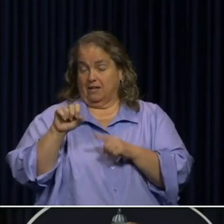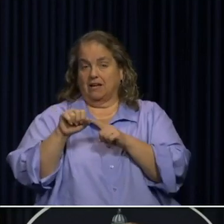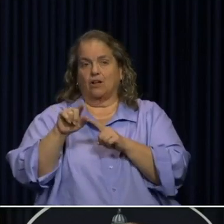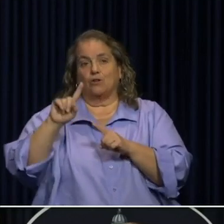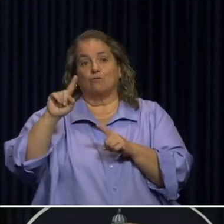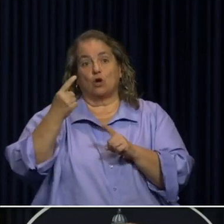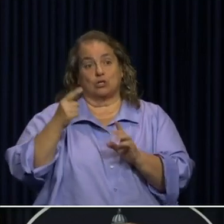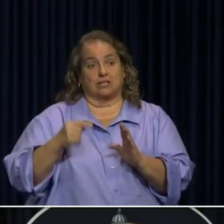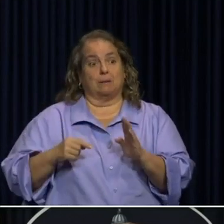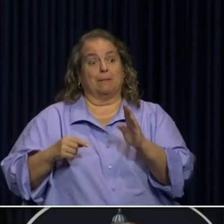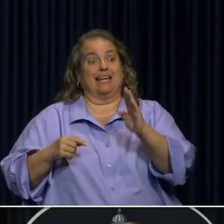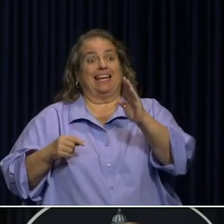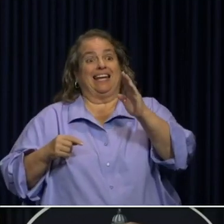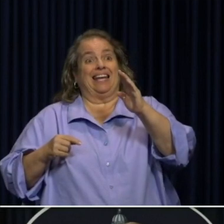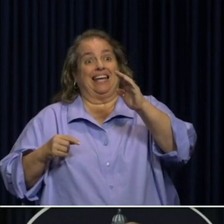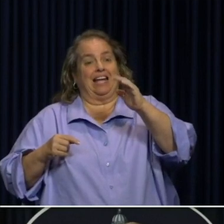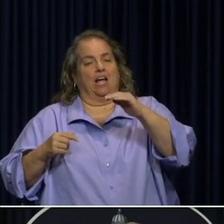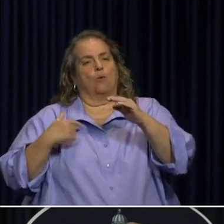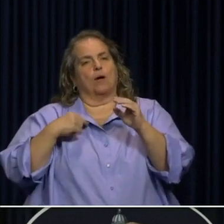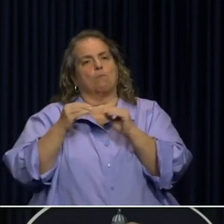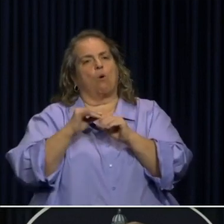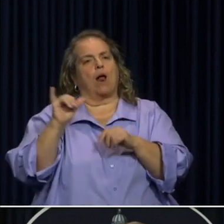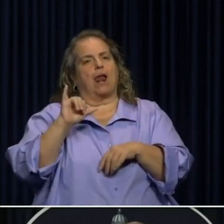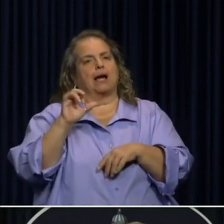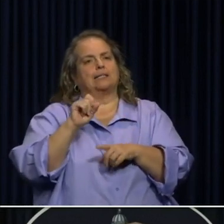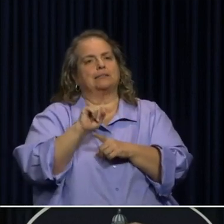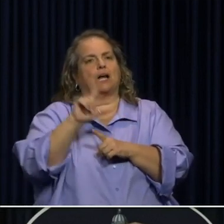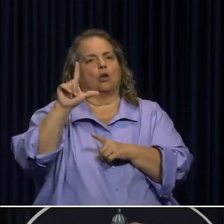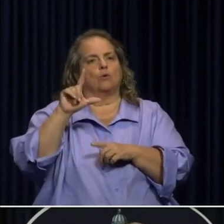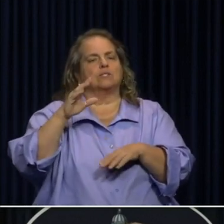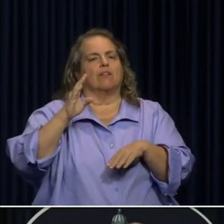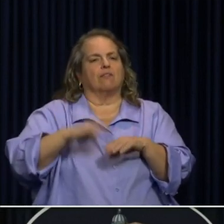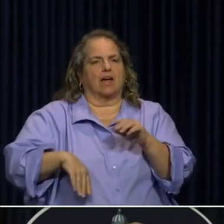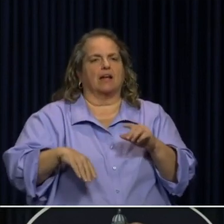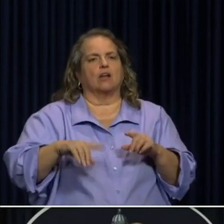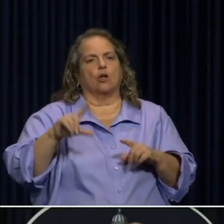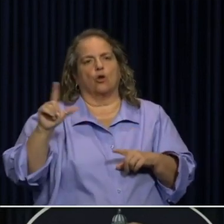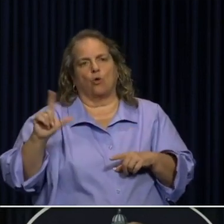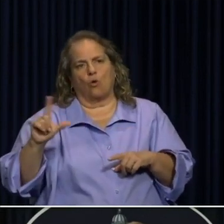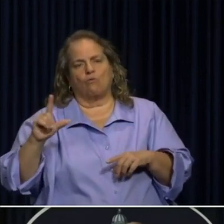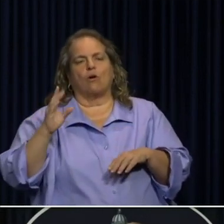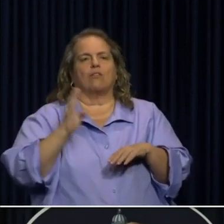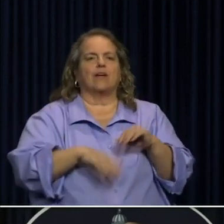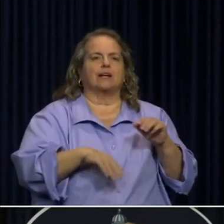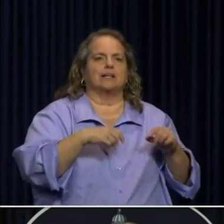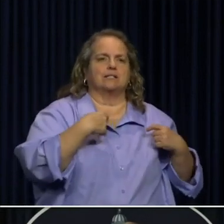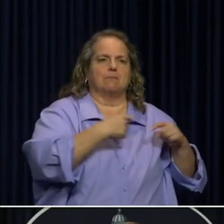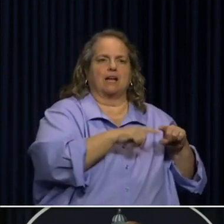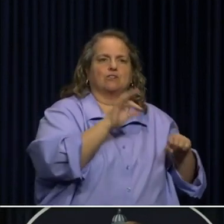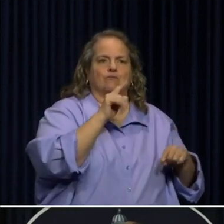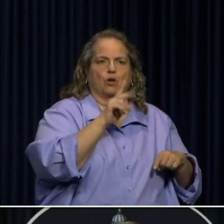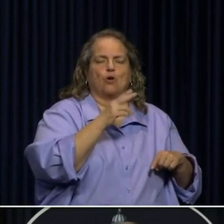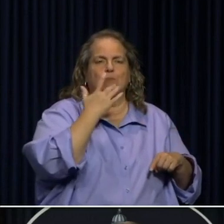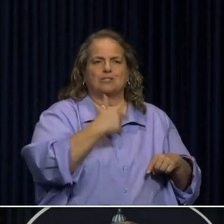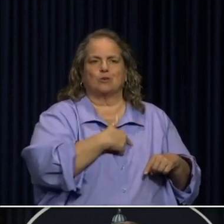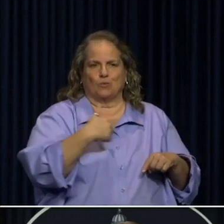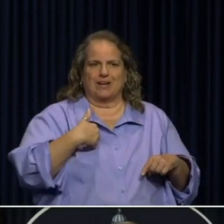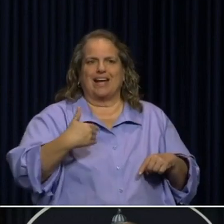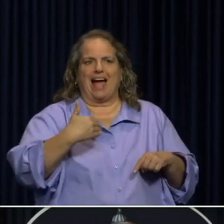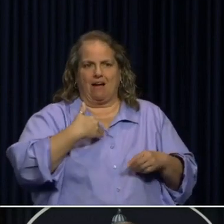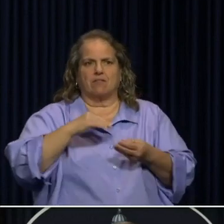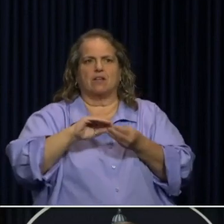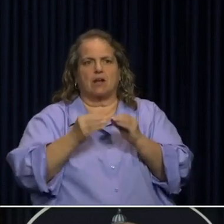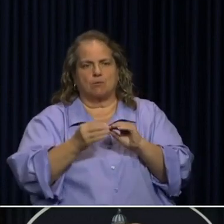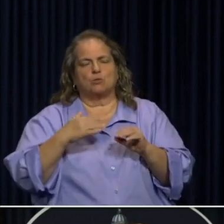are much more like St. Louis than we were Louisville in the Spanish flu, because we have the numbers that show we are doing